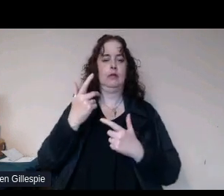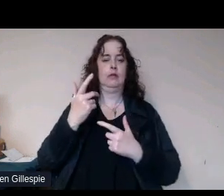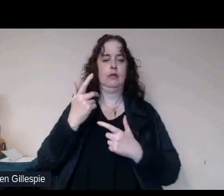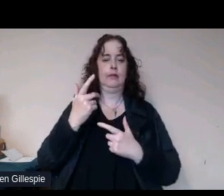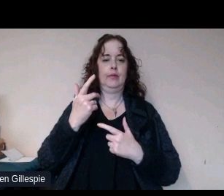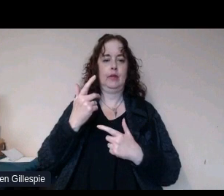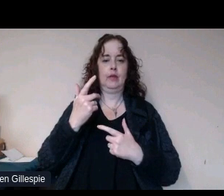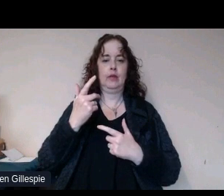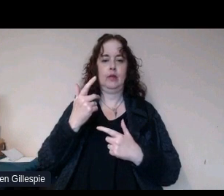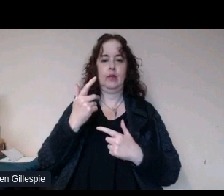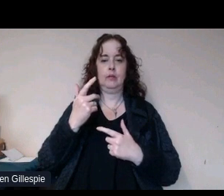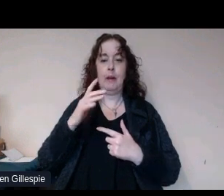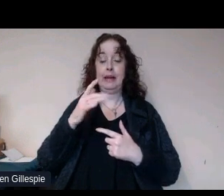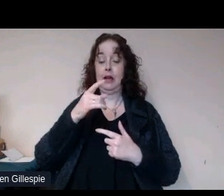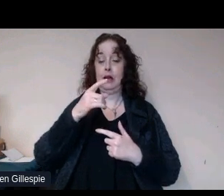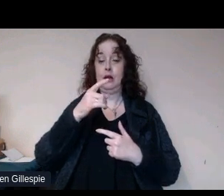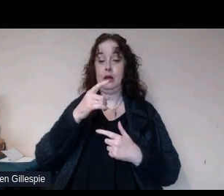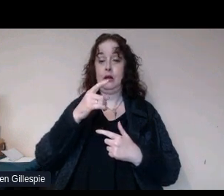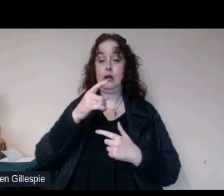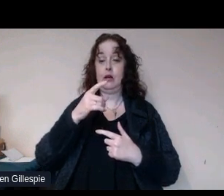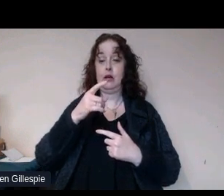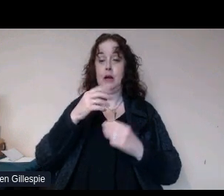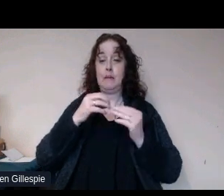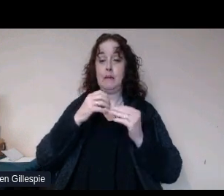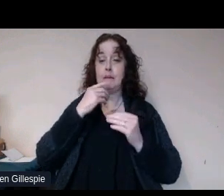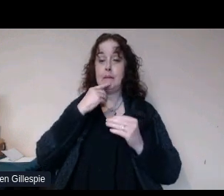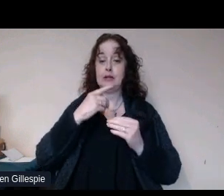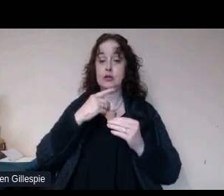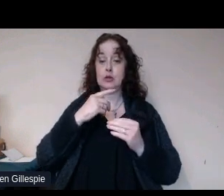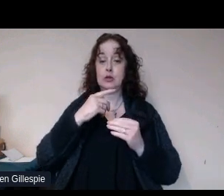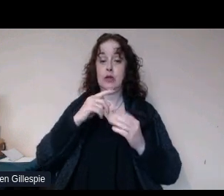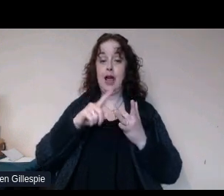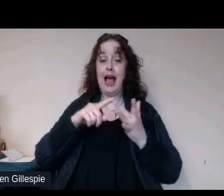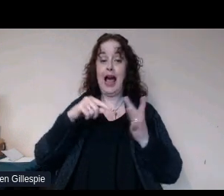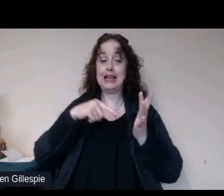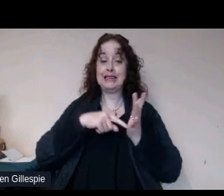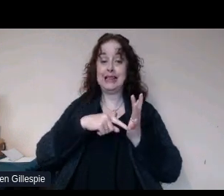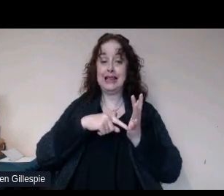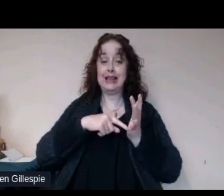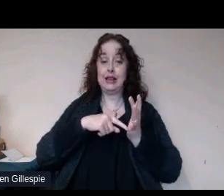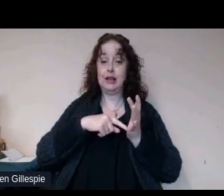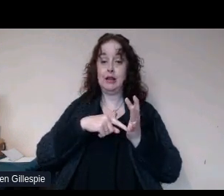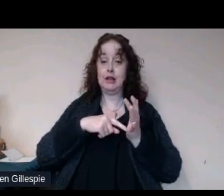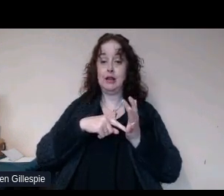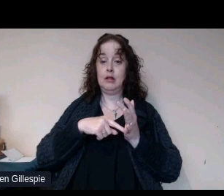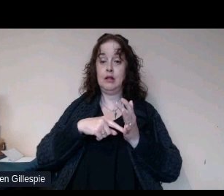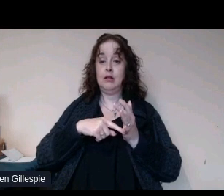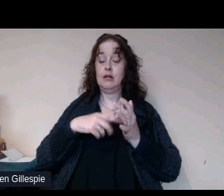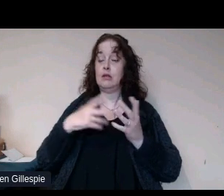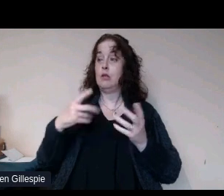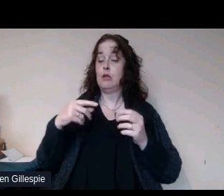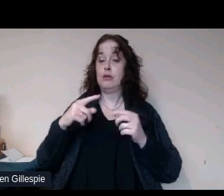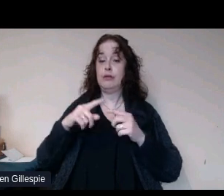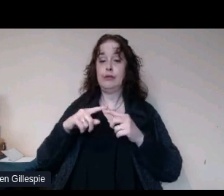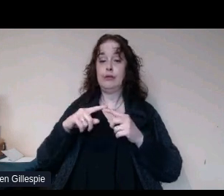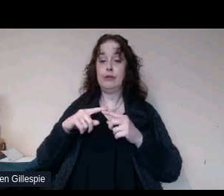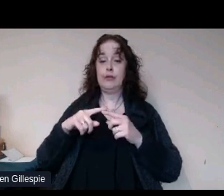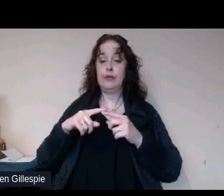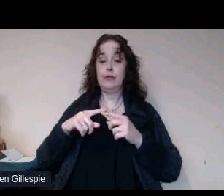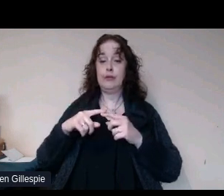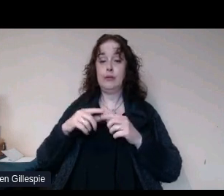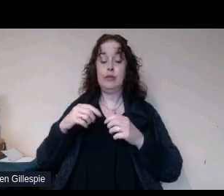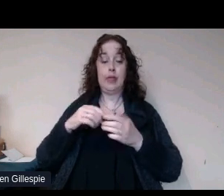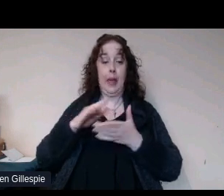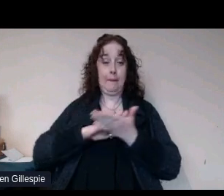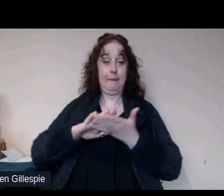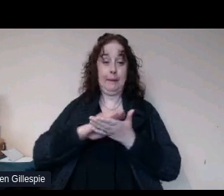can mention that the three major sectors are the IT, the government, and the education. But of course, we cover basically